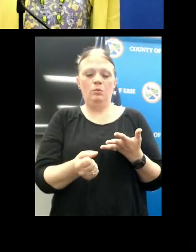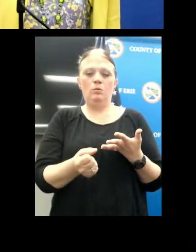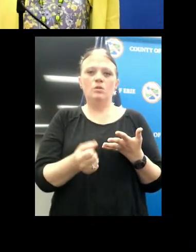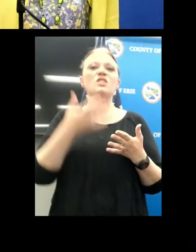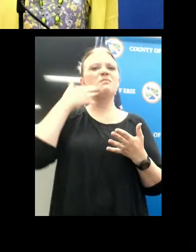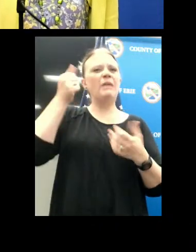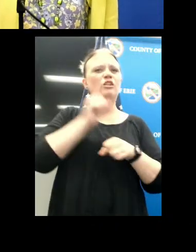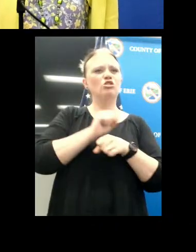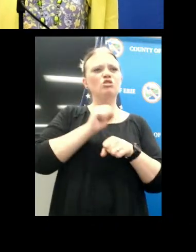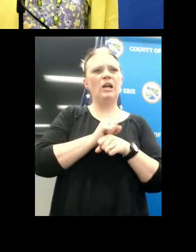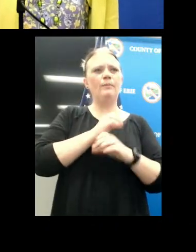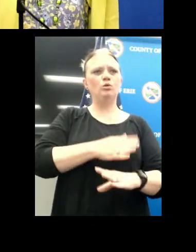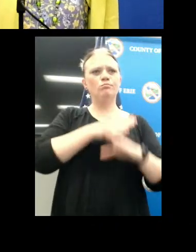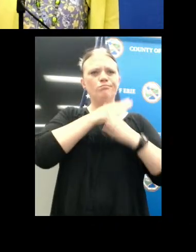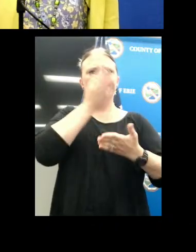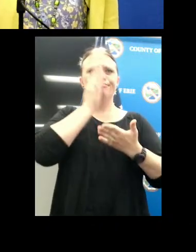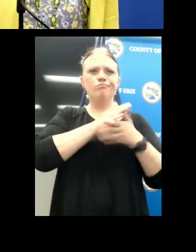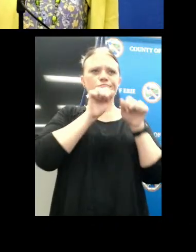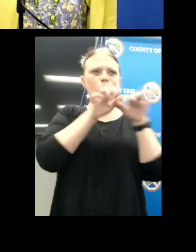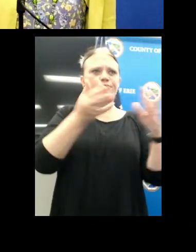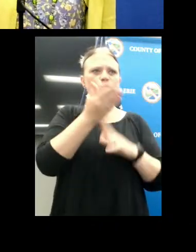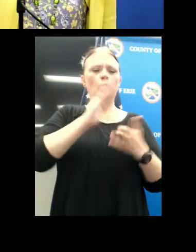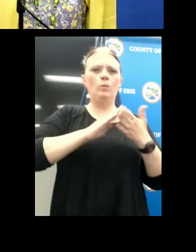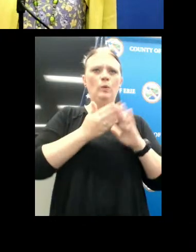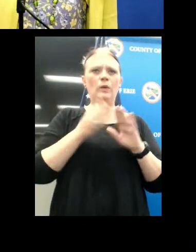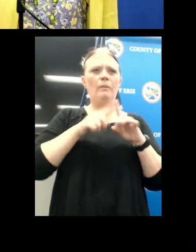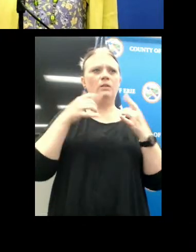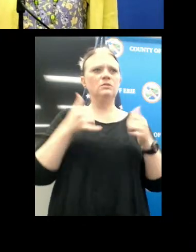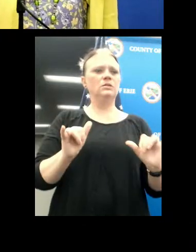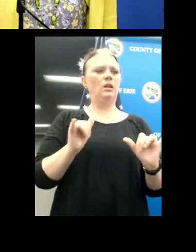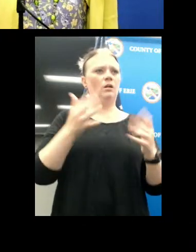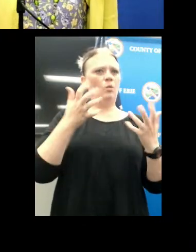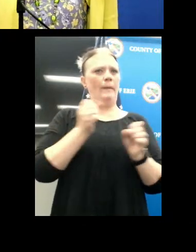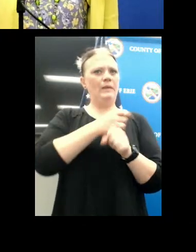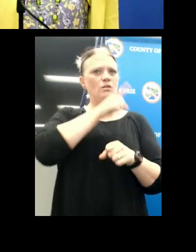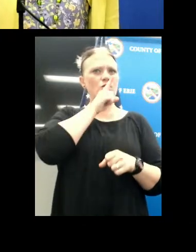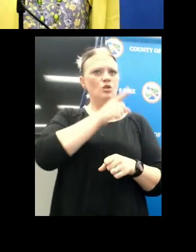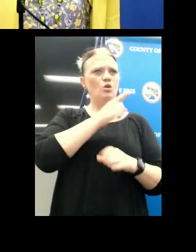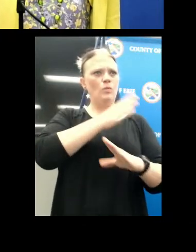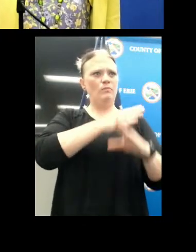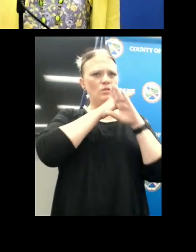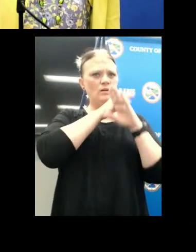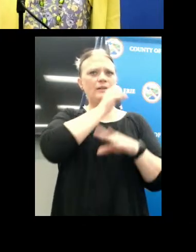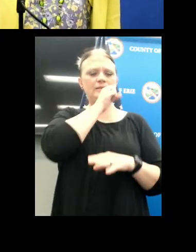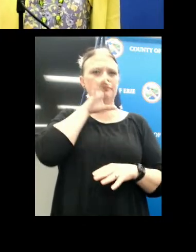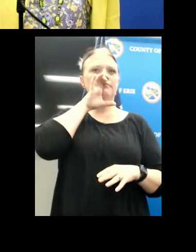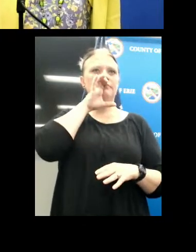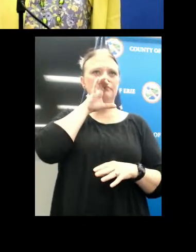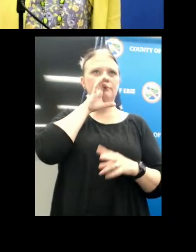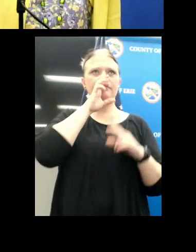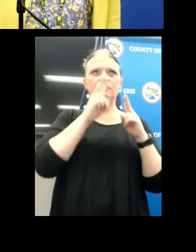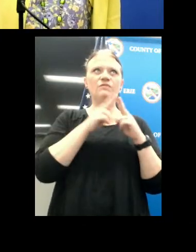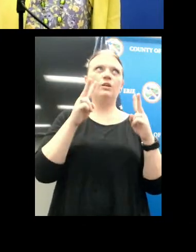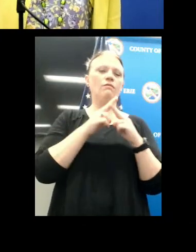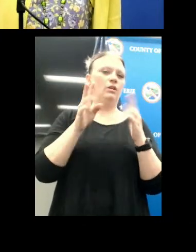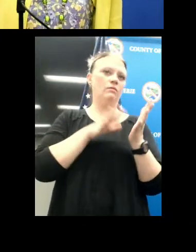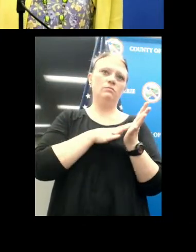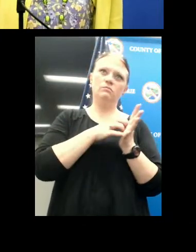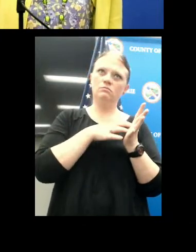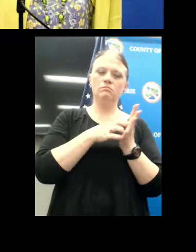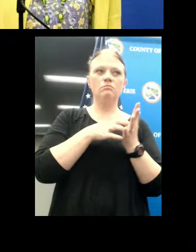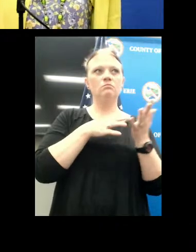job preventing transmission in the community. But we still I want to make sure that we protect our seniors. They're very, very